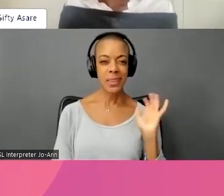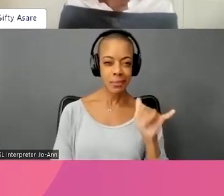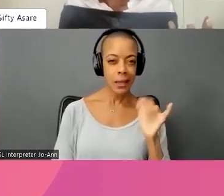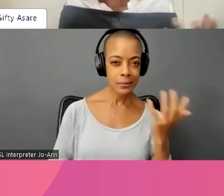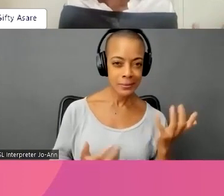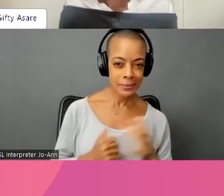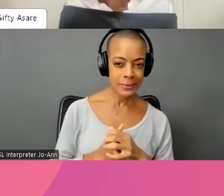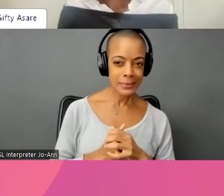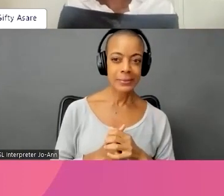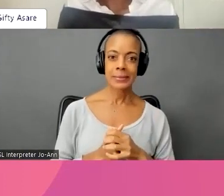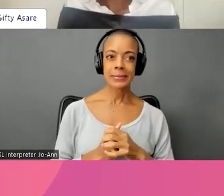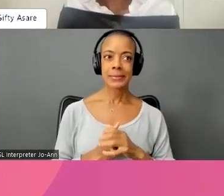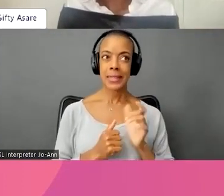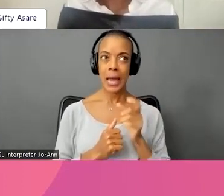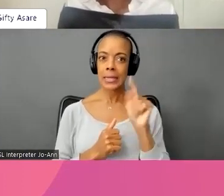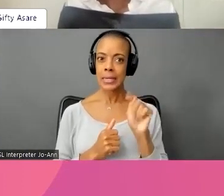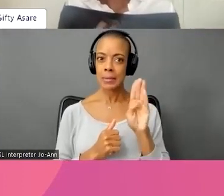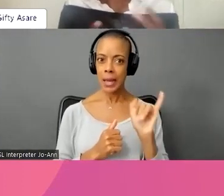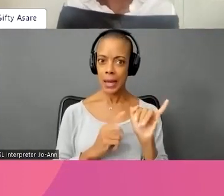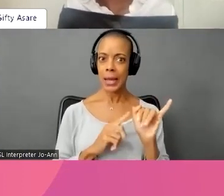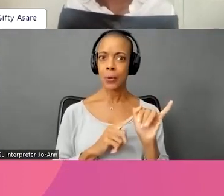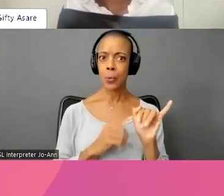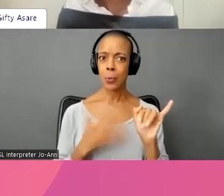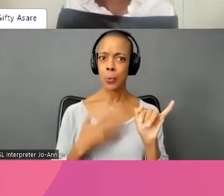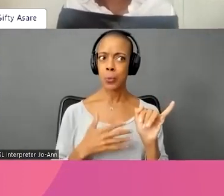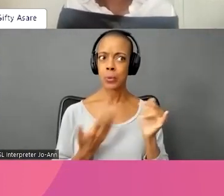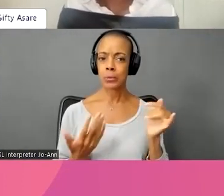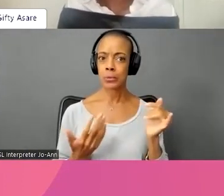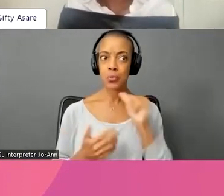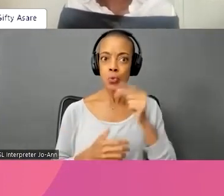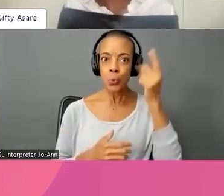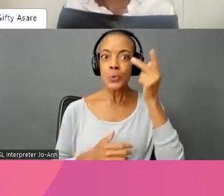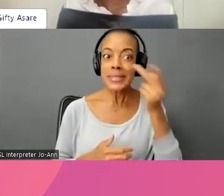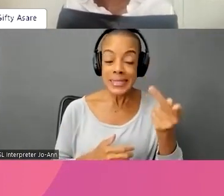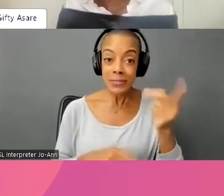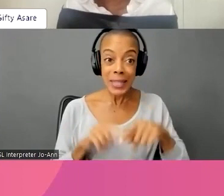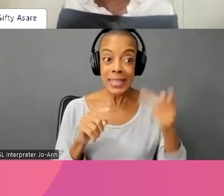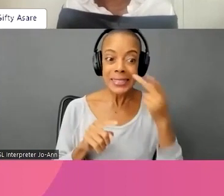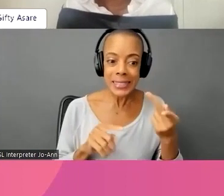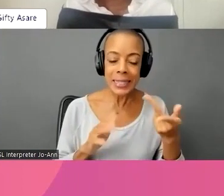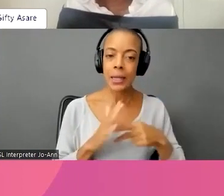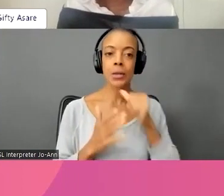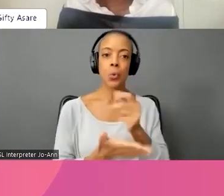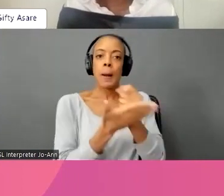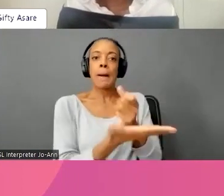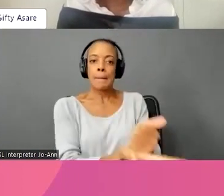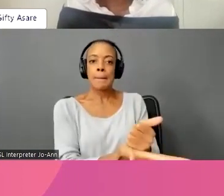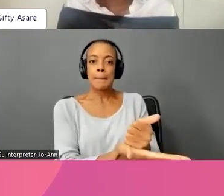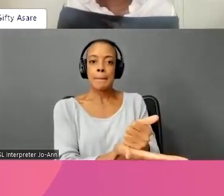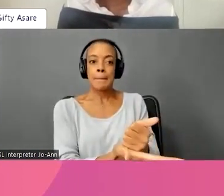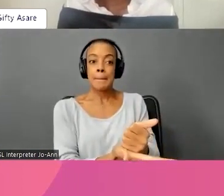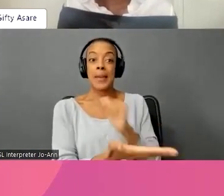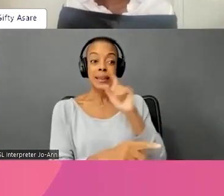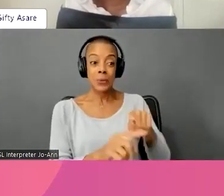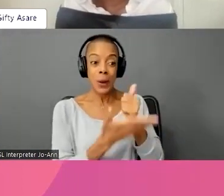is kind of like traumatic brain injuries in a way where we don't see something, so we don't treat it. Not only do we not treat it, but we don't address it, we don't care